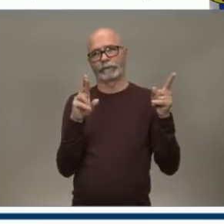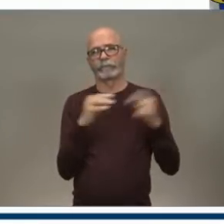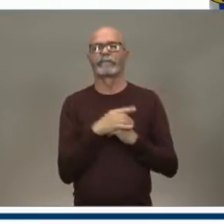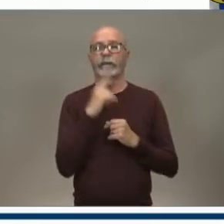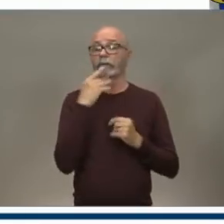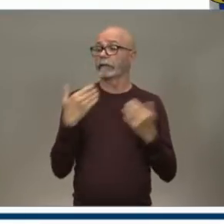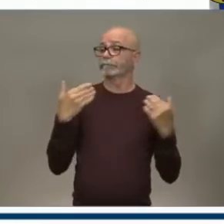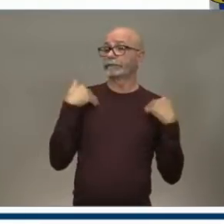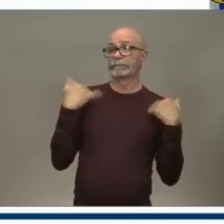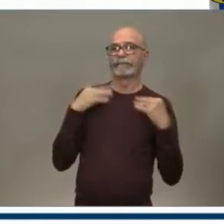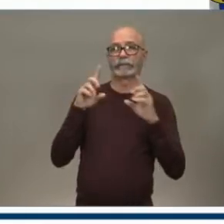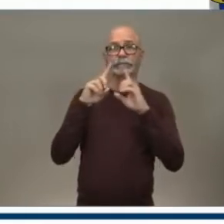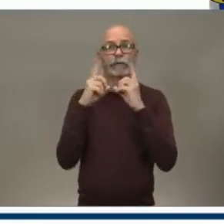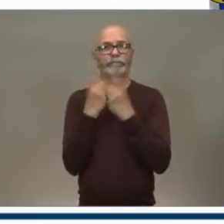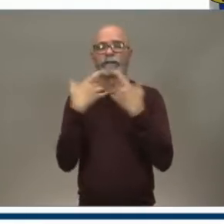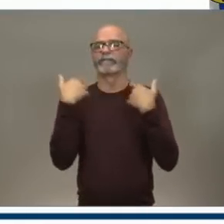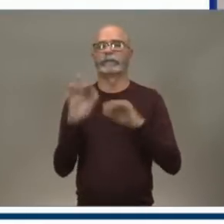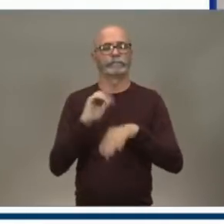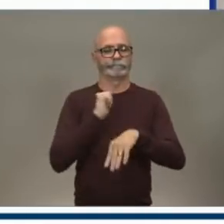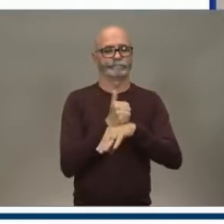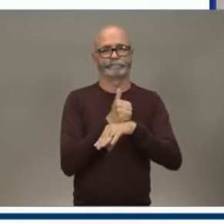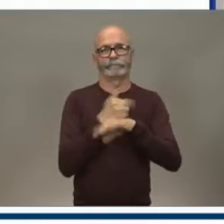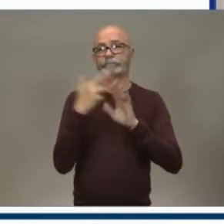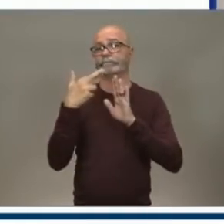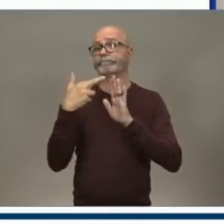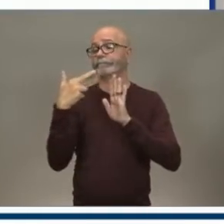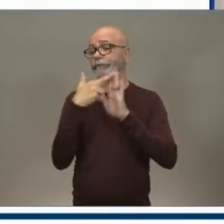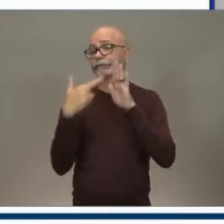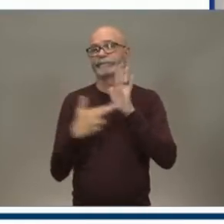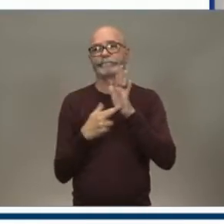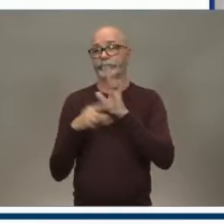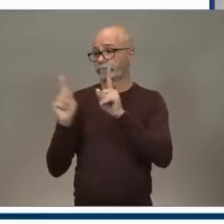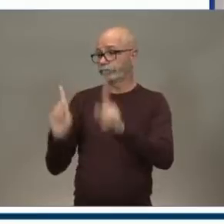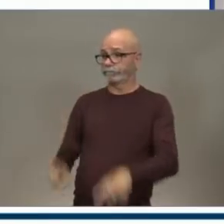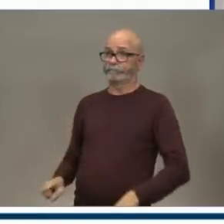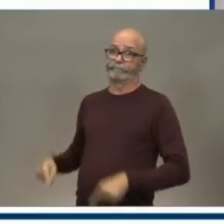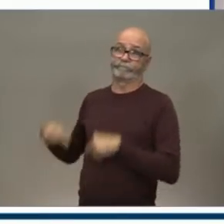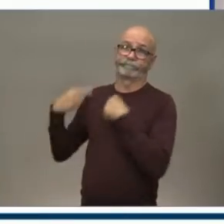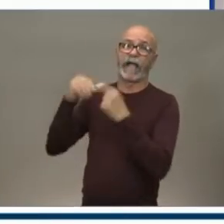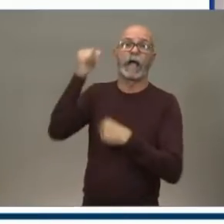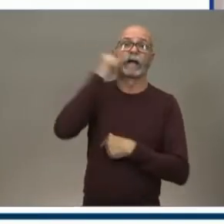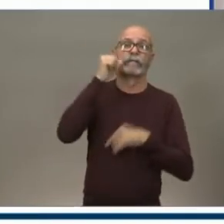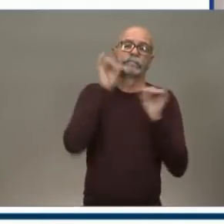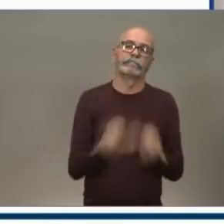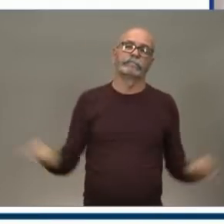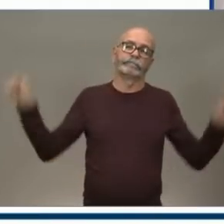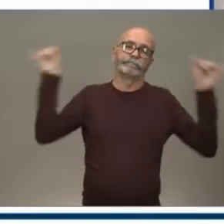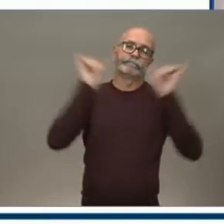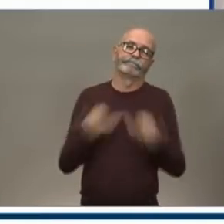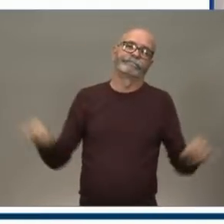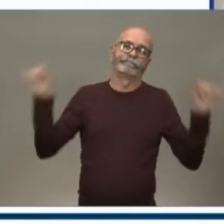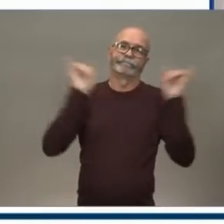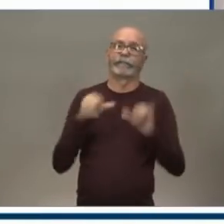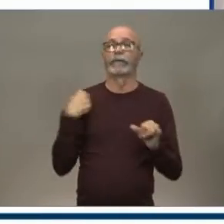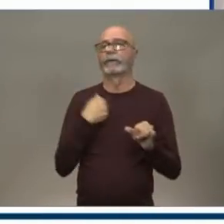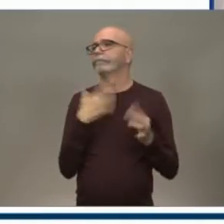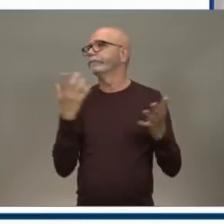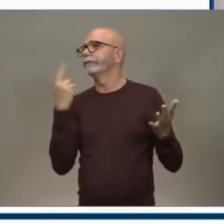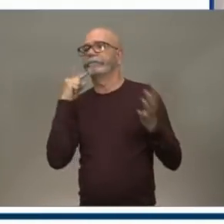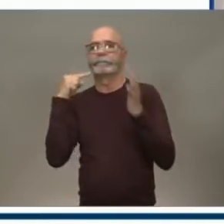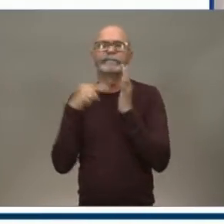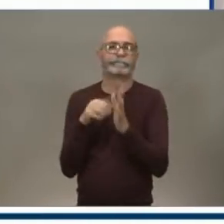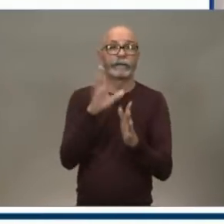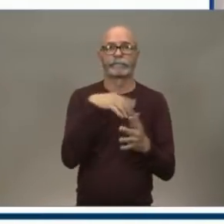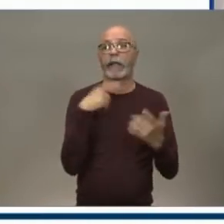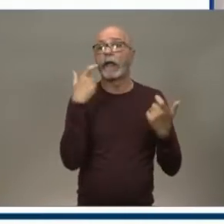protocols, cleaning protocols, which have been working in all of our schools up to this point. We purchased electronic devices that could be used if we had to go to